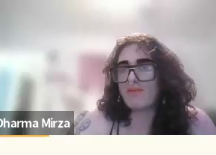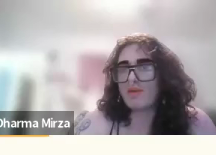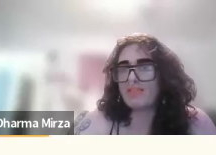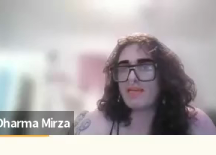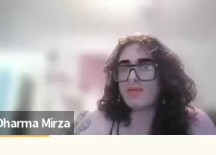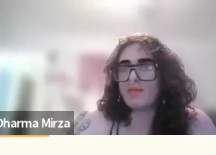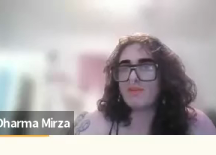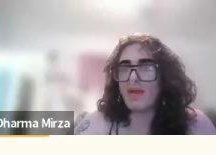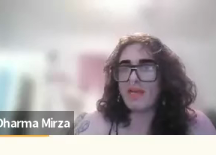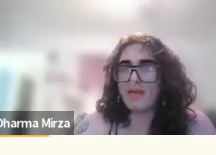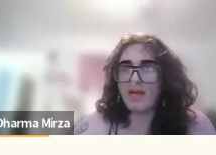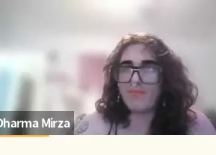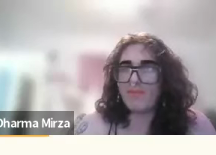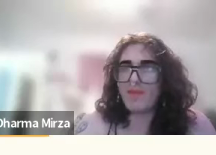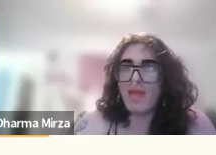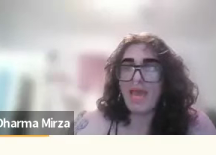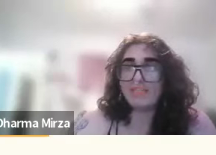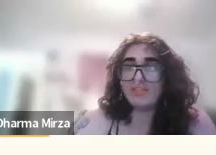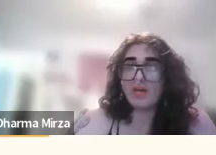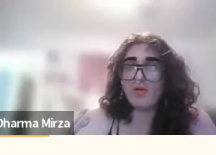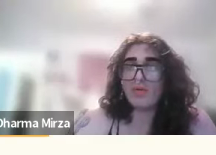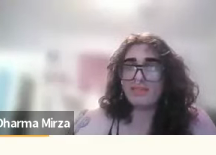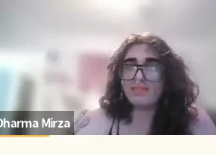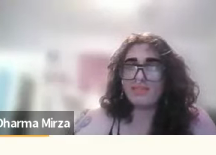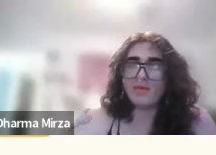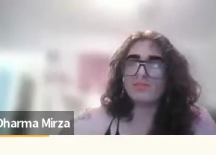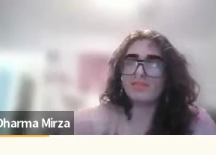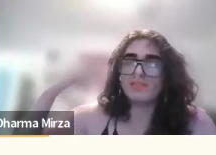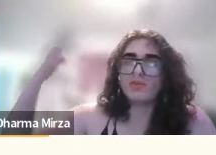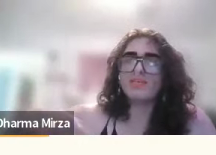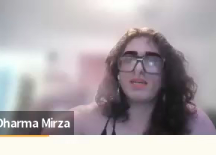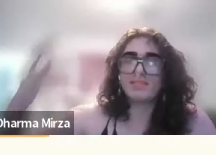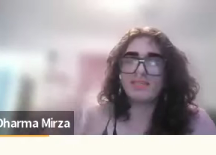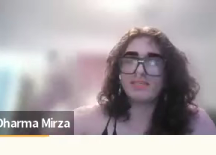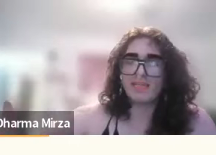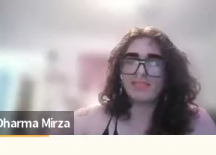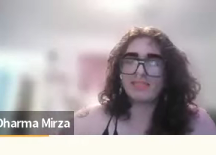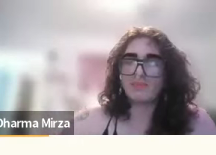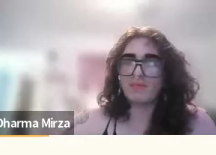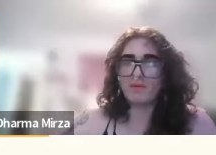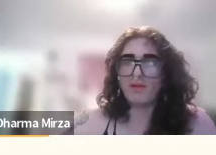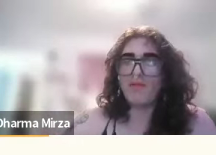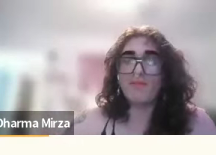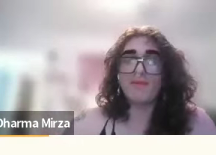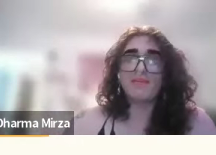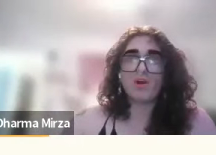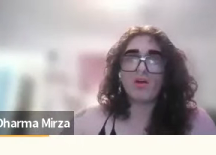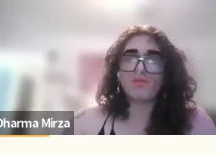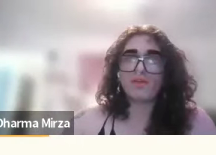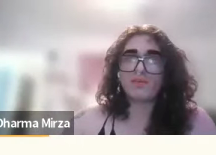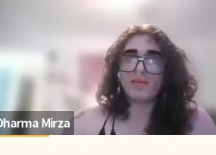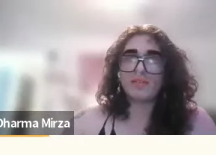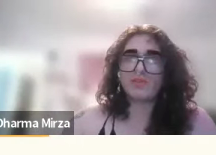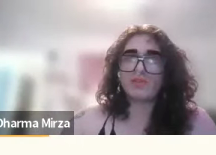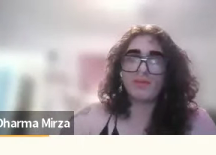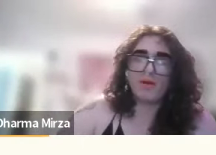attack, right? We're having our rights taken away left and right. And so it's, these increasing hostilities against us as people then make it even harder